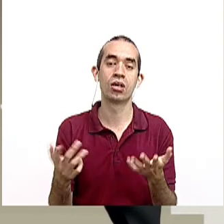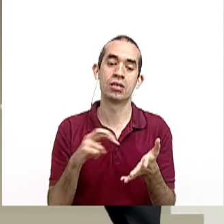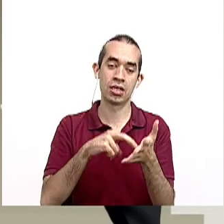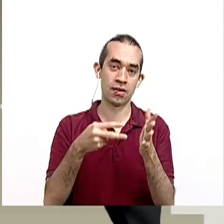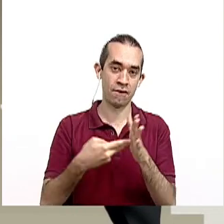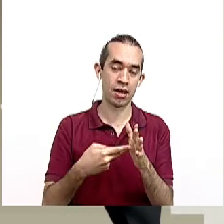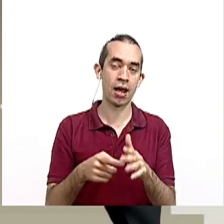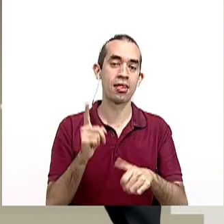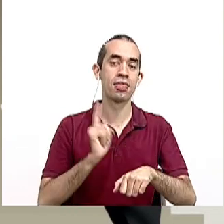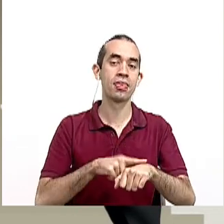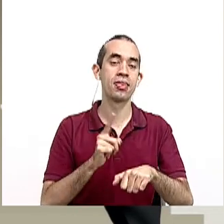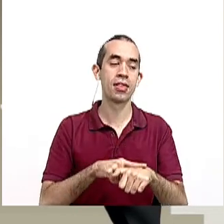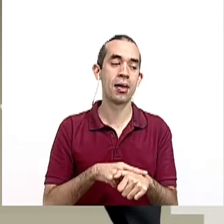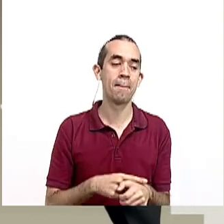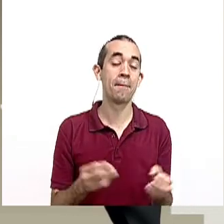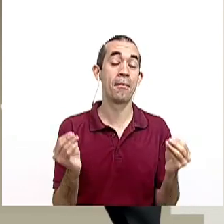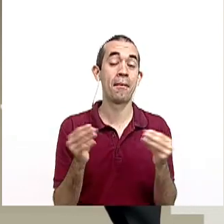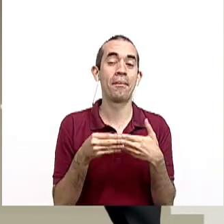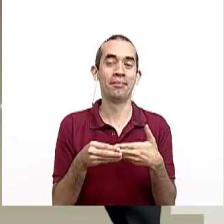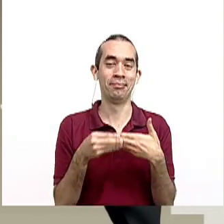of time. Now,